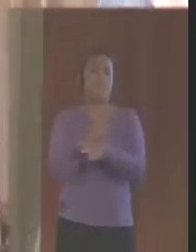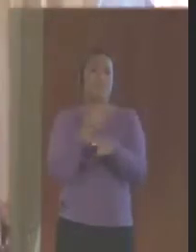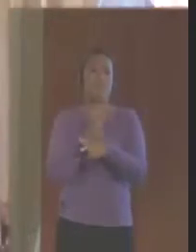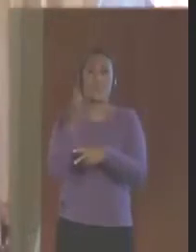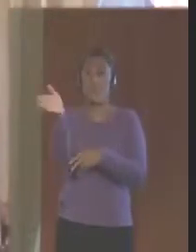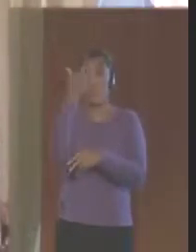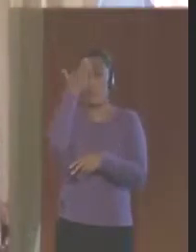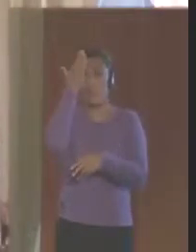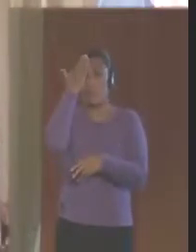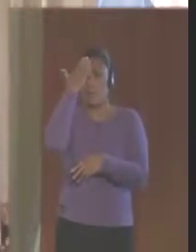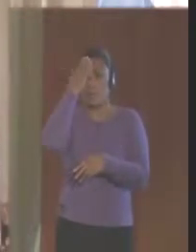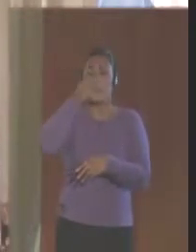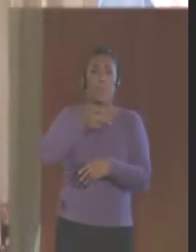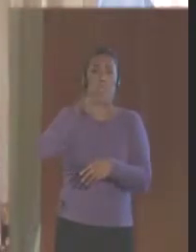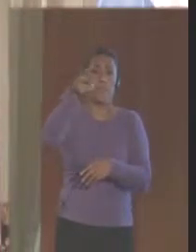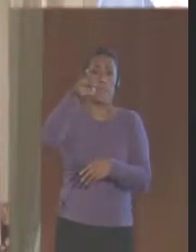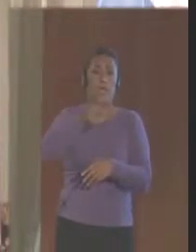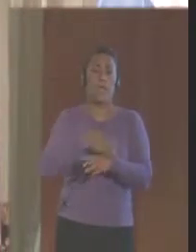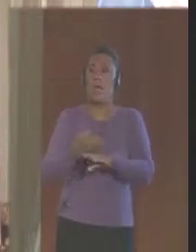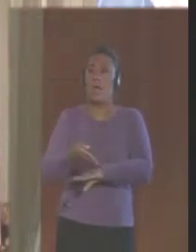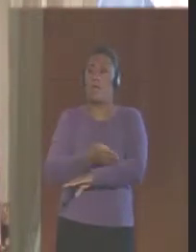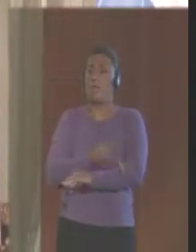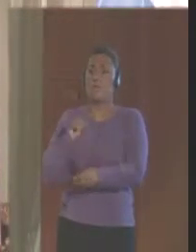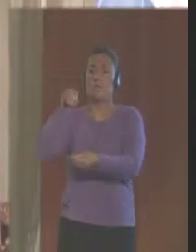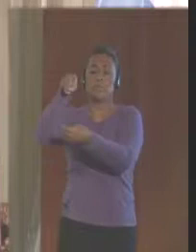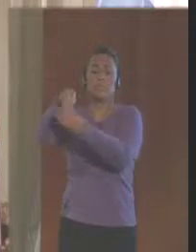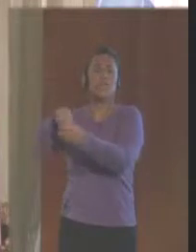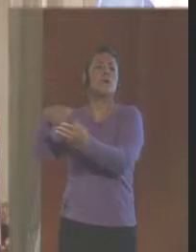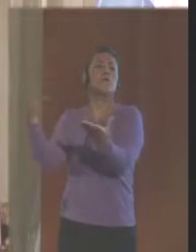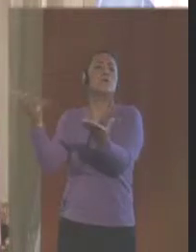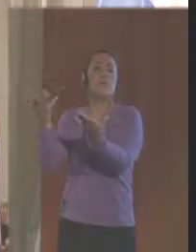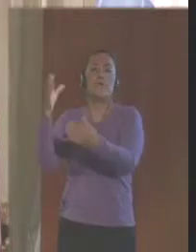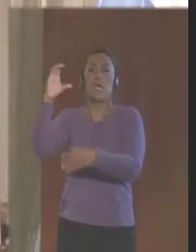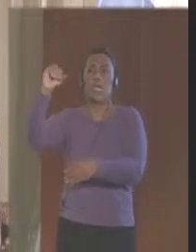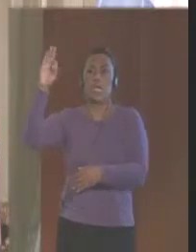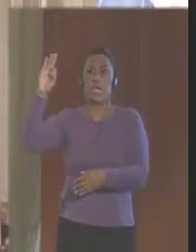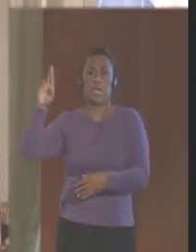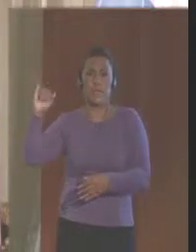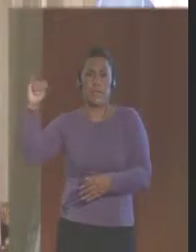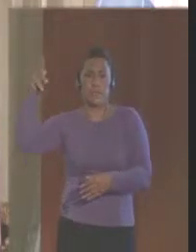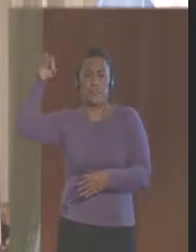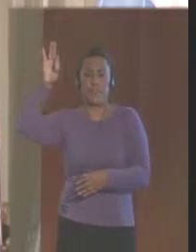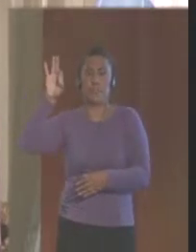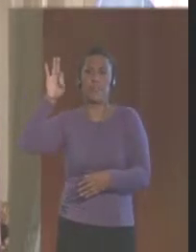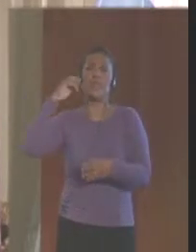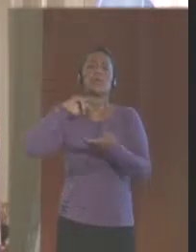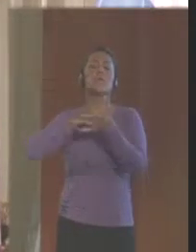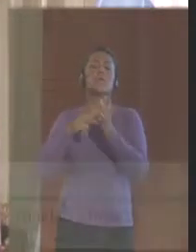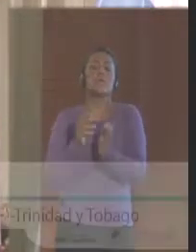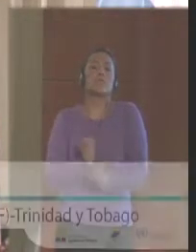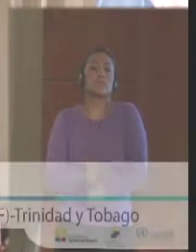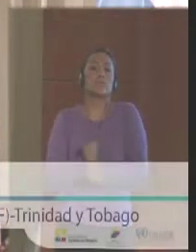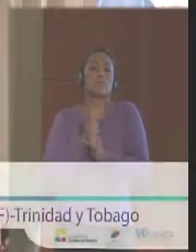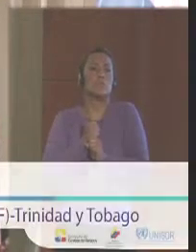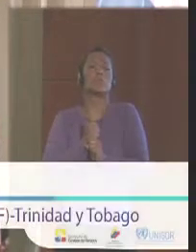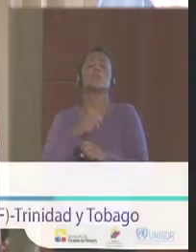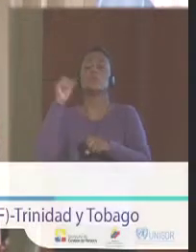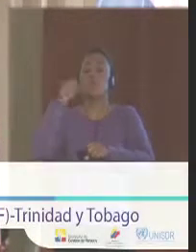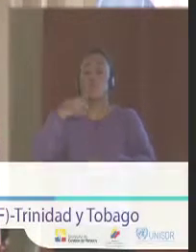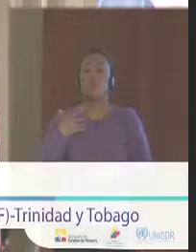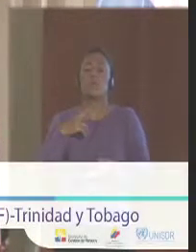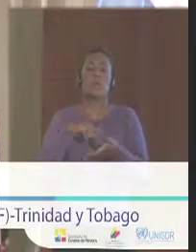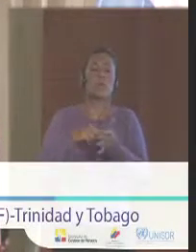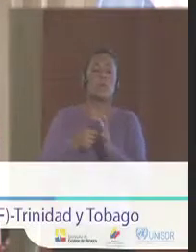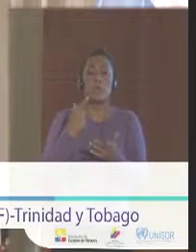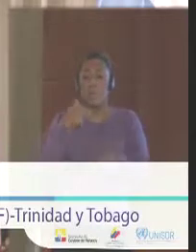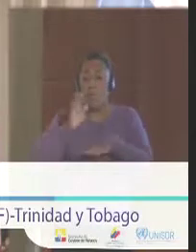CRIF. The CRIF is a risk pooling facility owned, operated, and registered in the Caribbean for